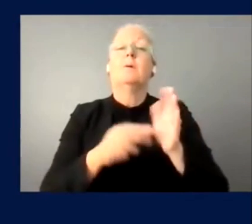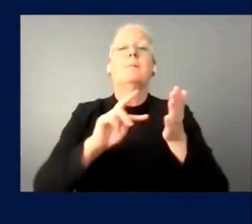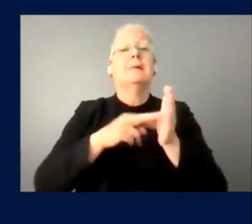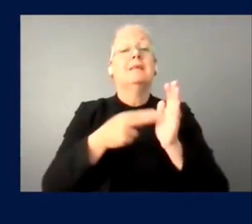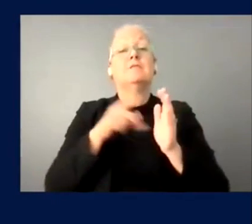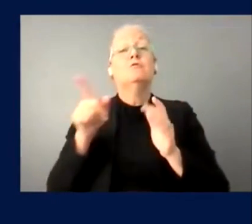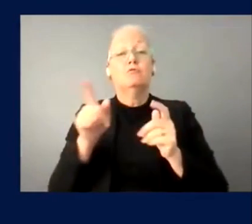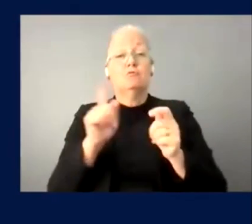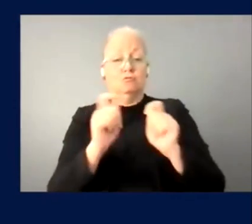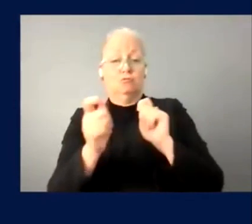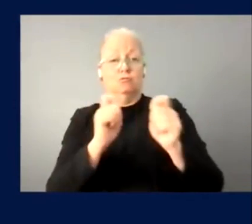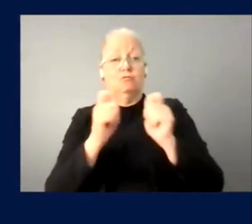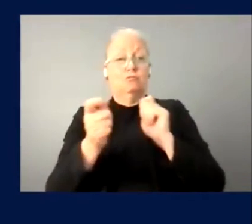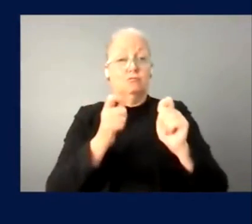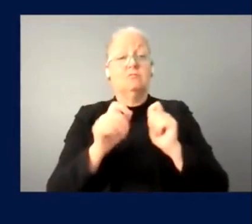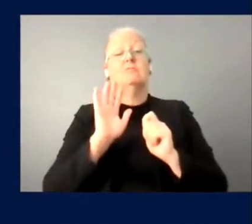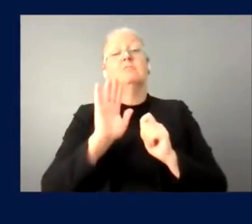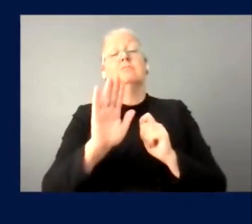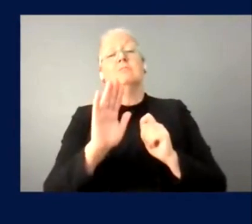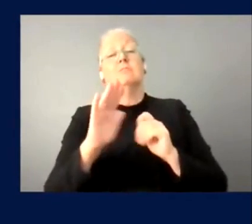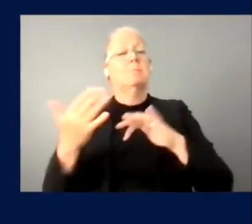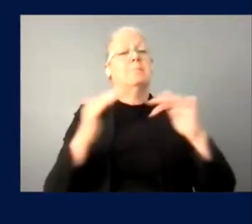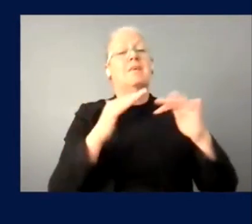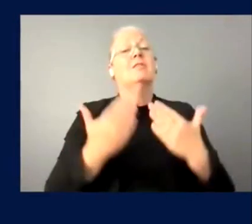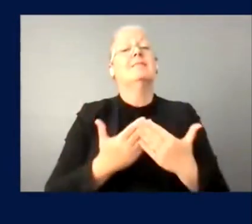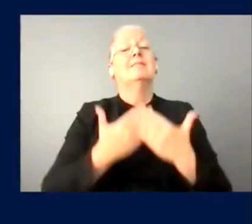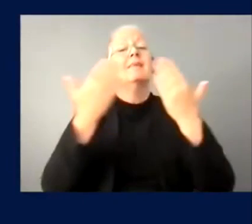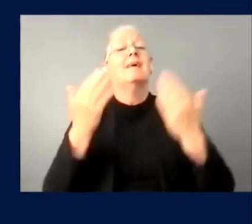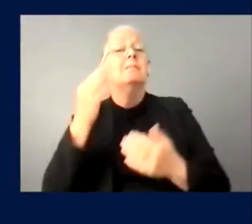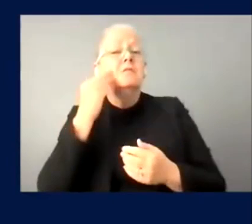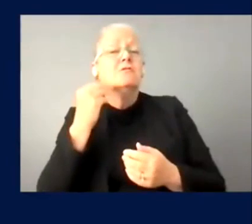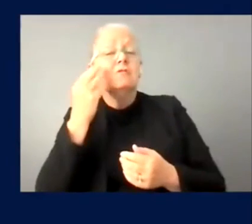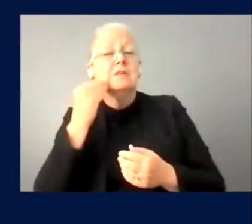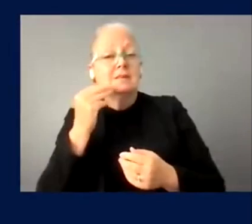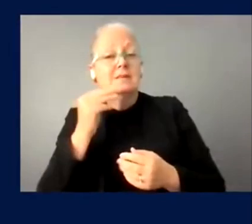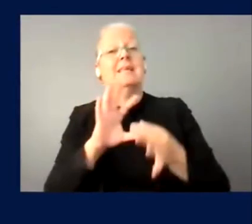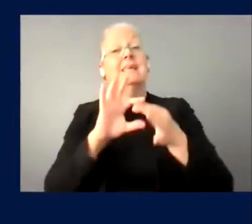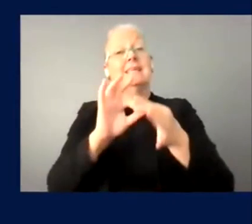matchday experience to the people that are actually coming to your stadium.